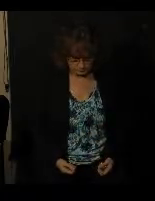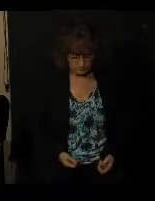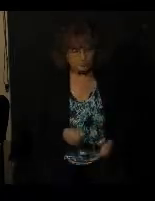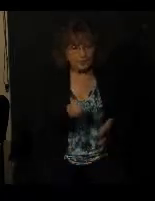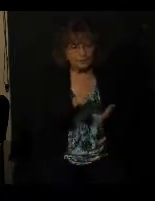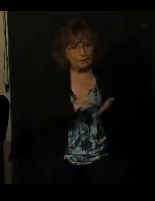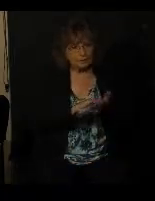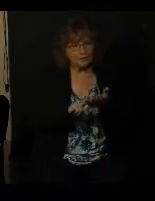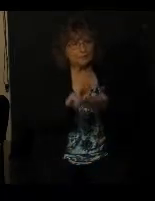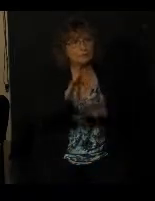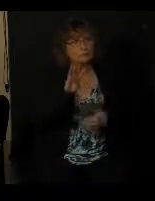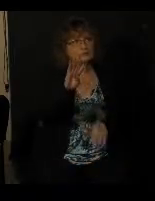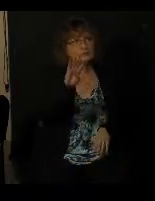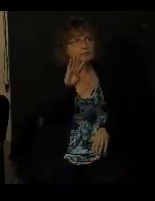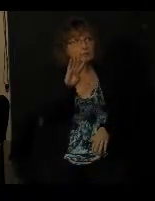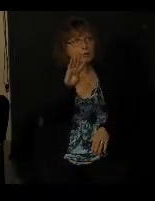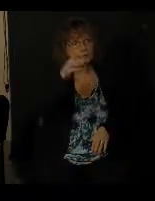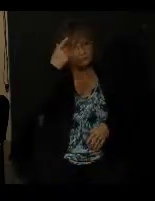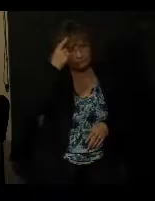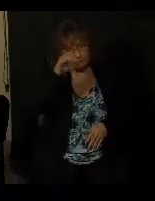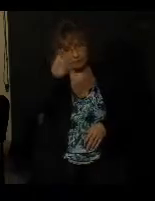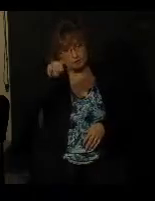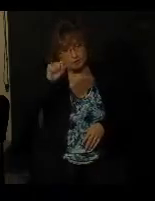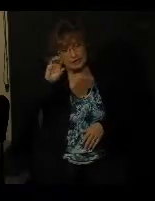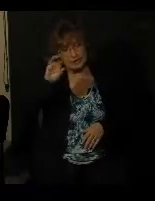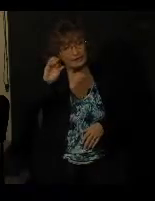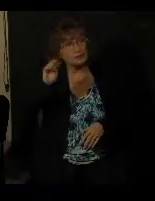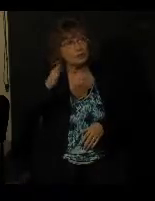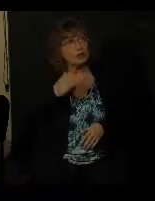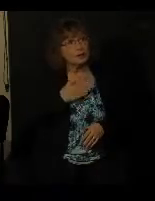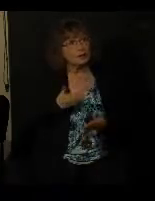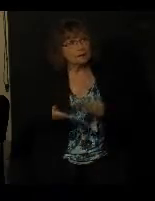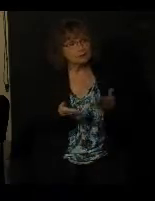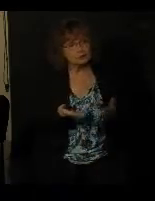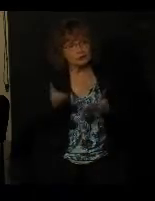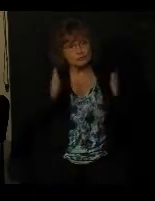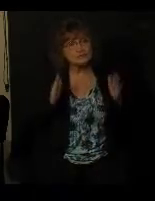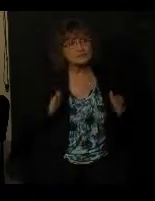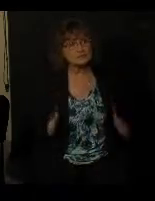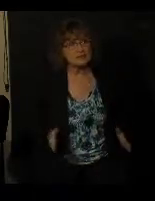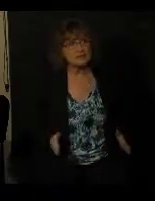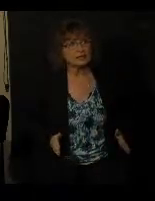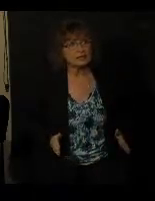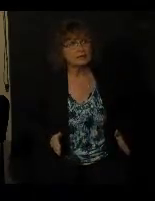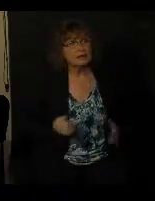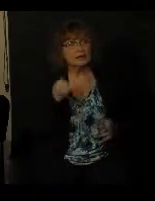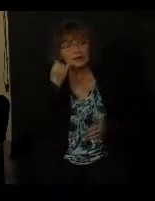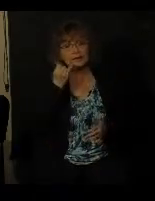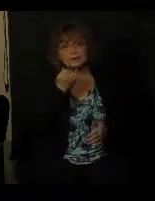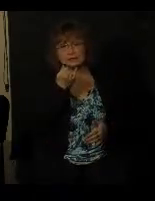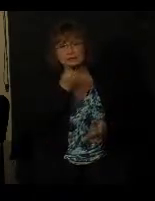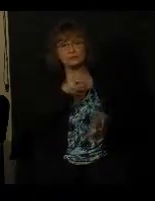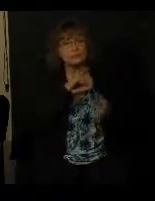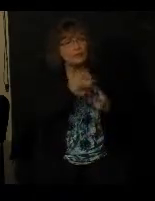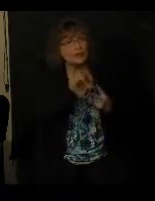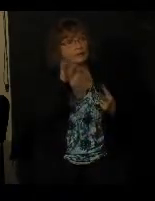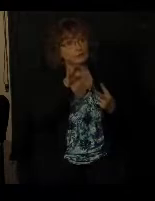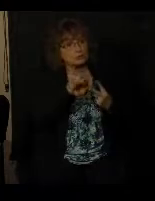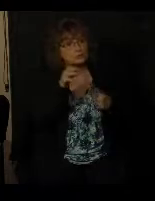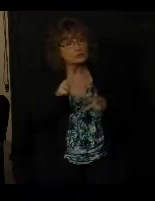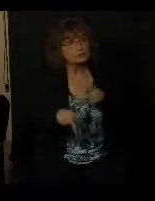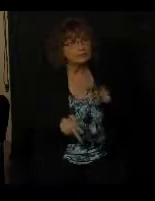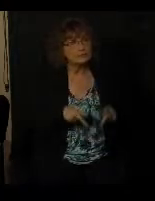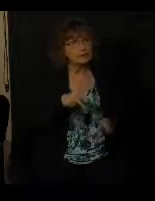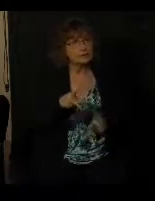4, "For Jacob my servant's sake and Israel mine elect." What's he say? "I have even called you